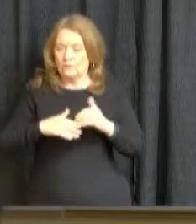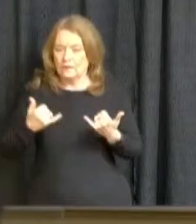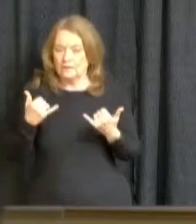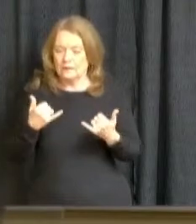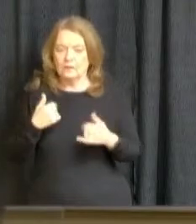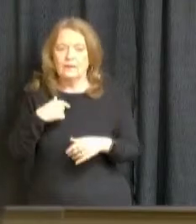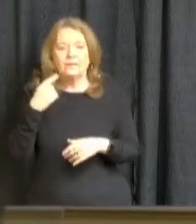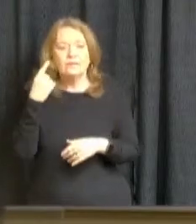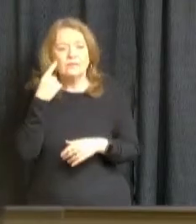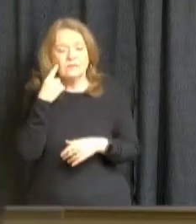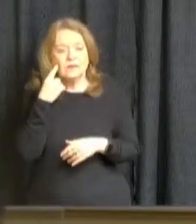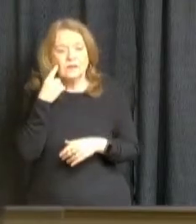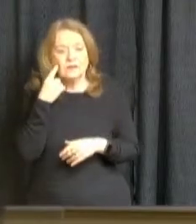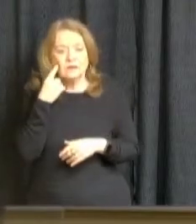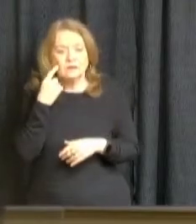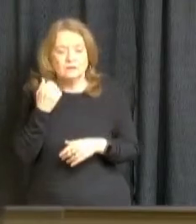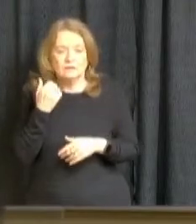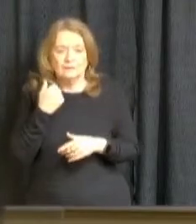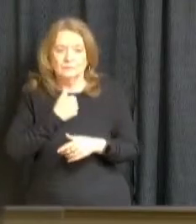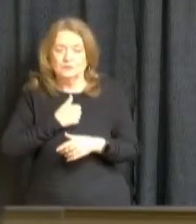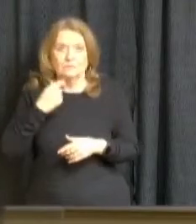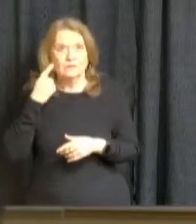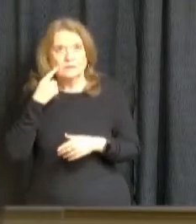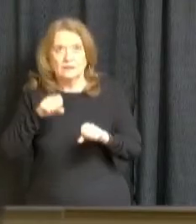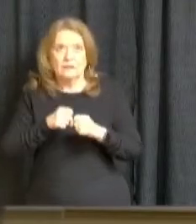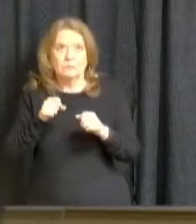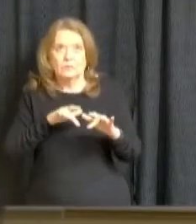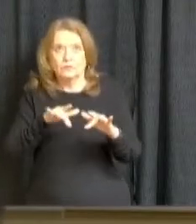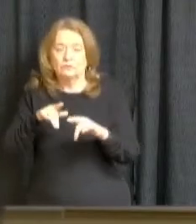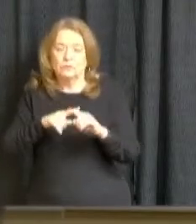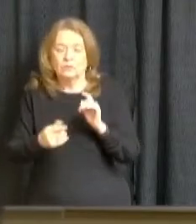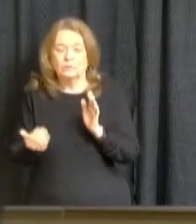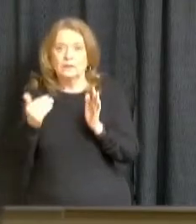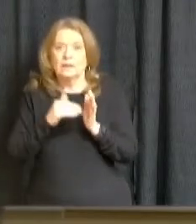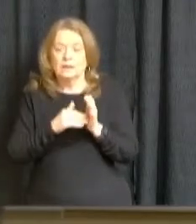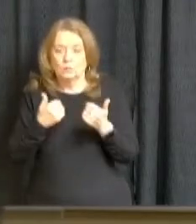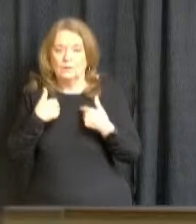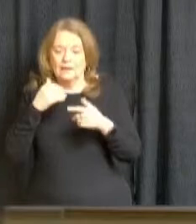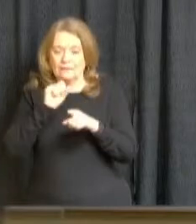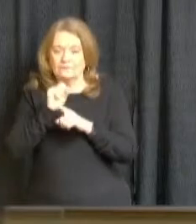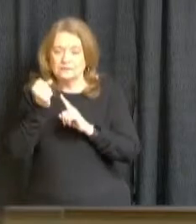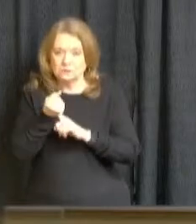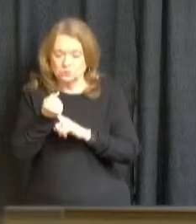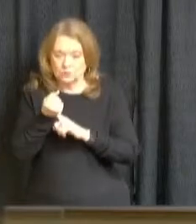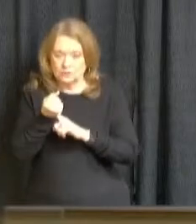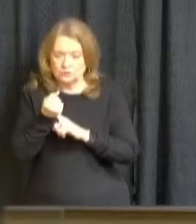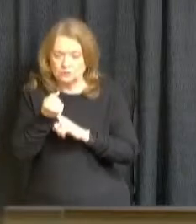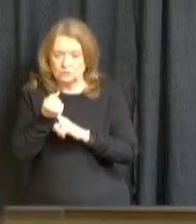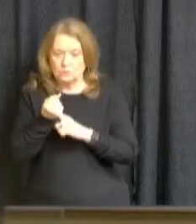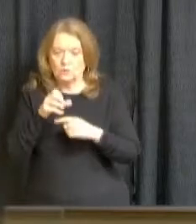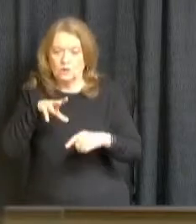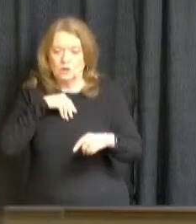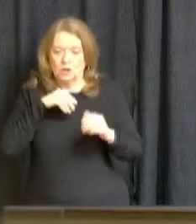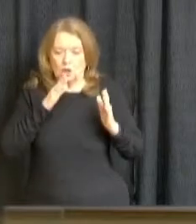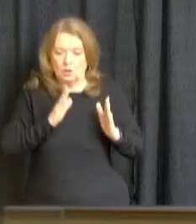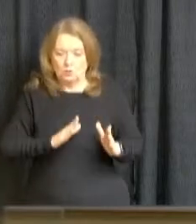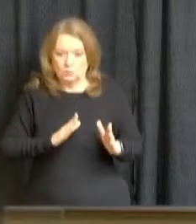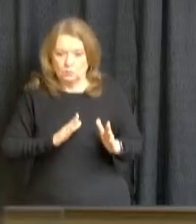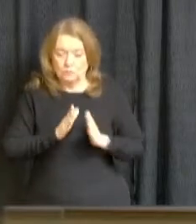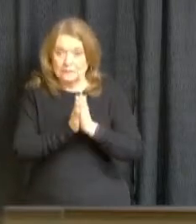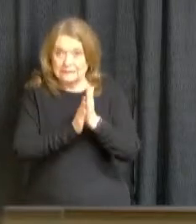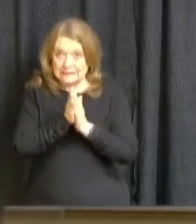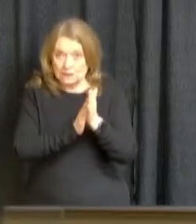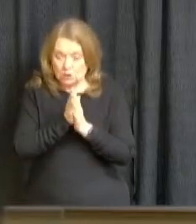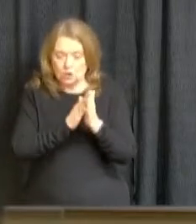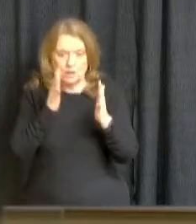I think, I'm sorry for sounding like a broken record. Once again, we have a situation where an owner is eager